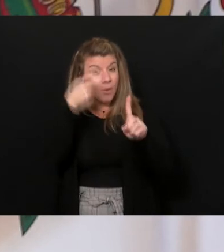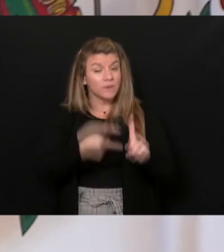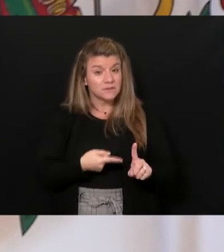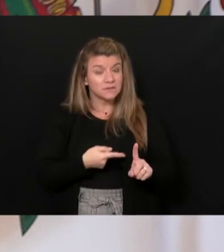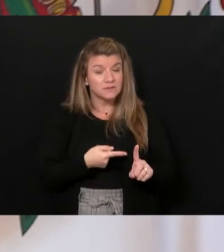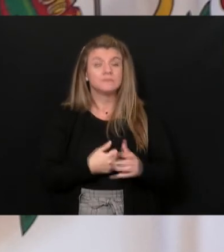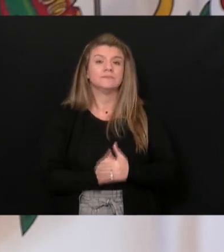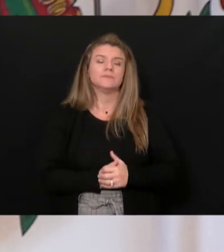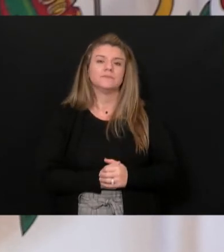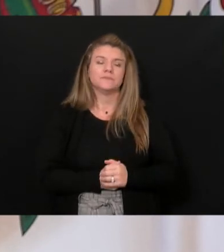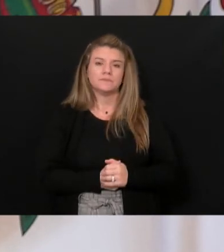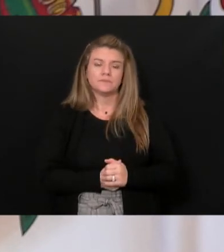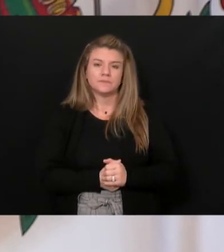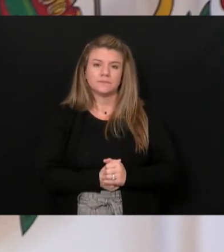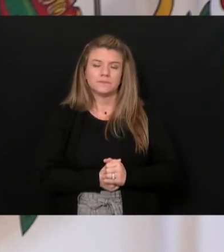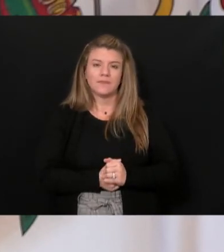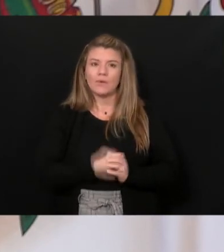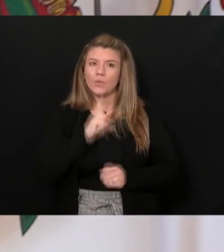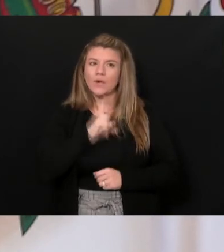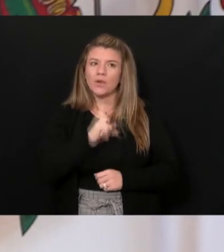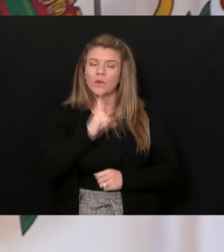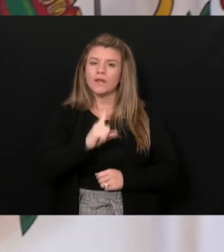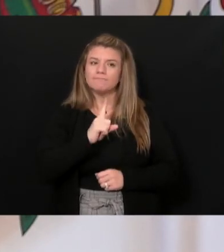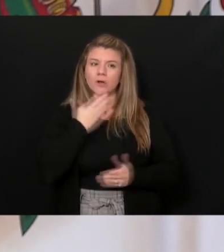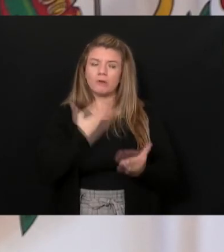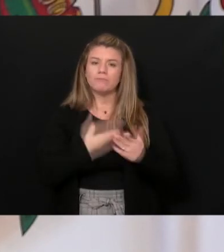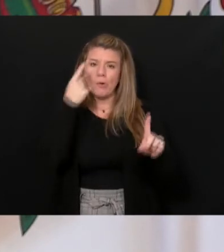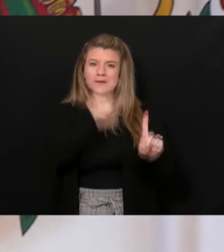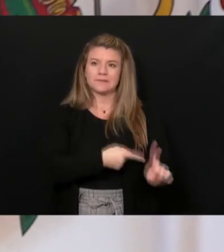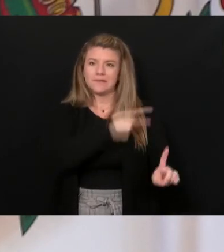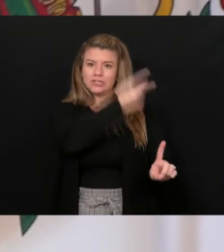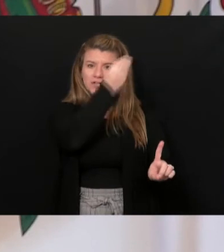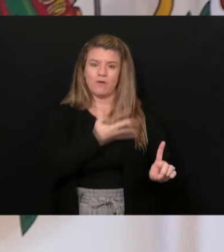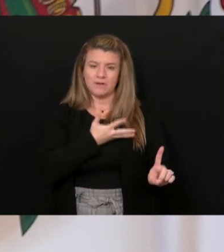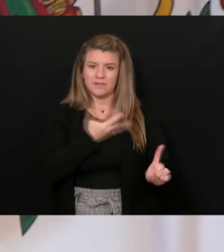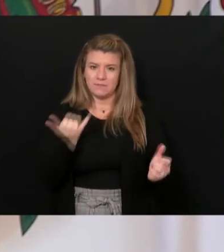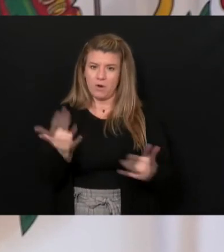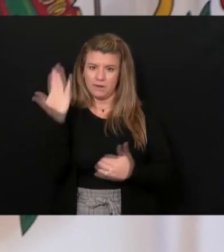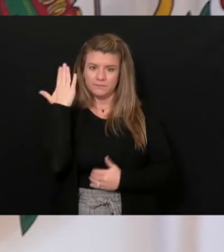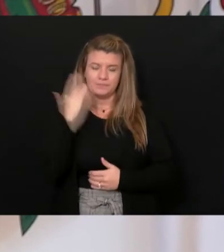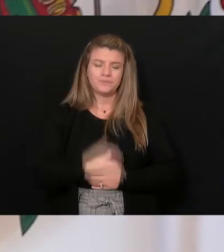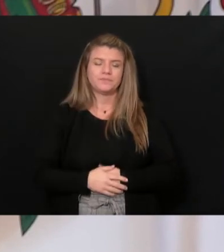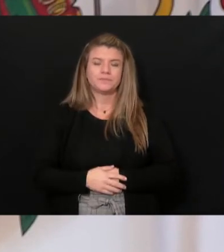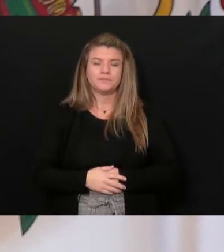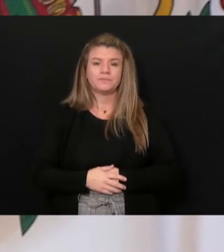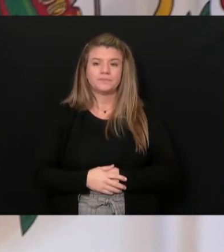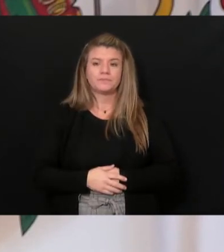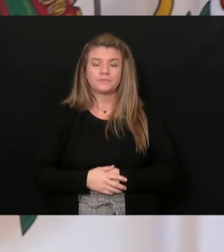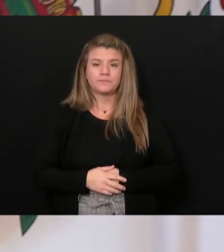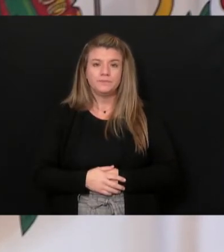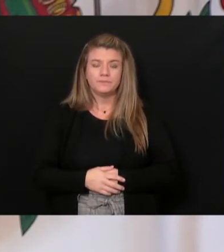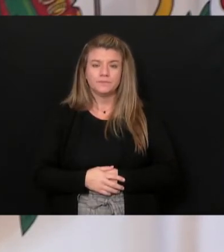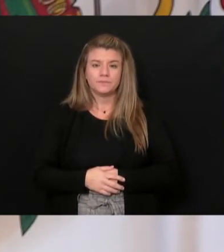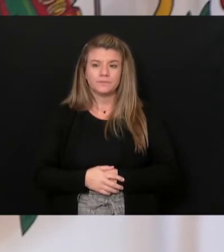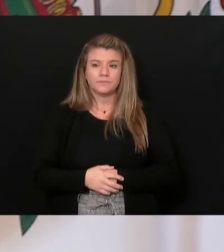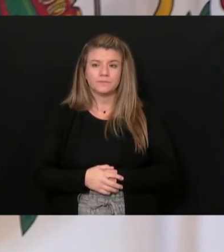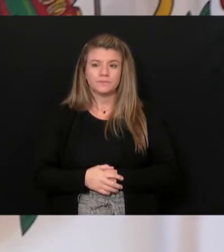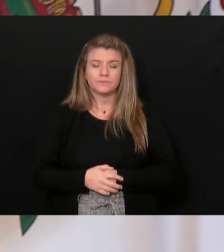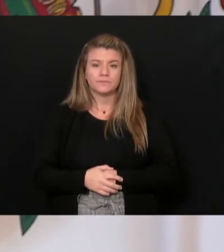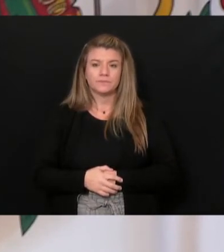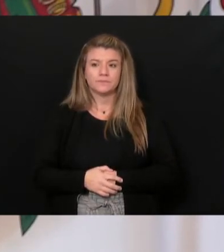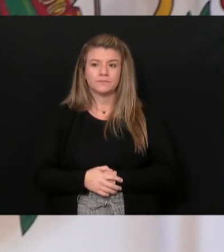she made to us that were really, really good points that I thought, and that is just this, is, there